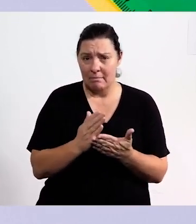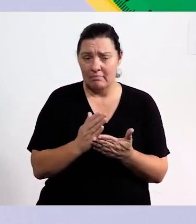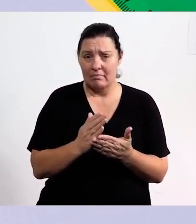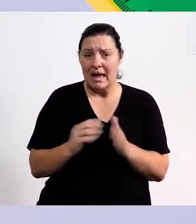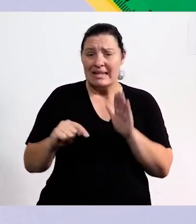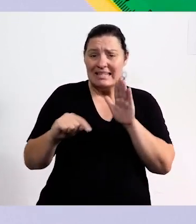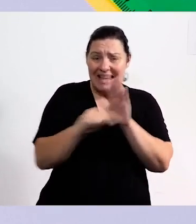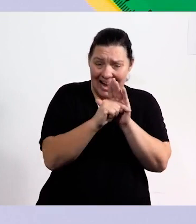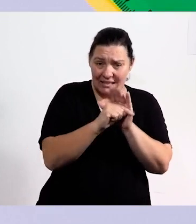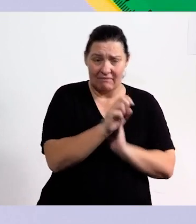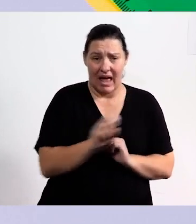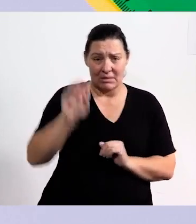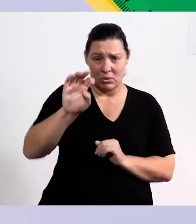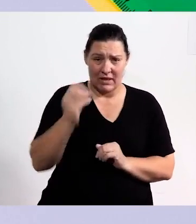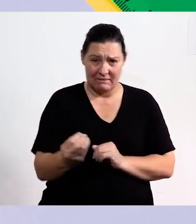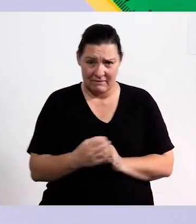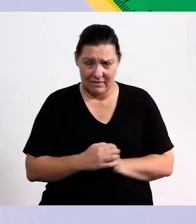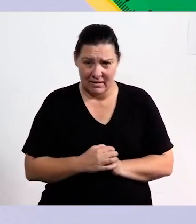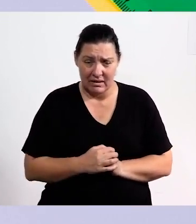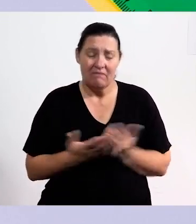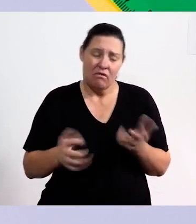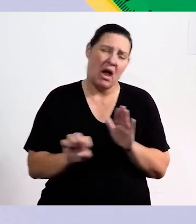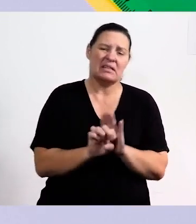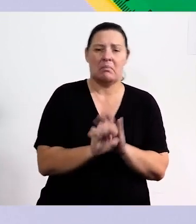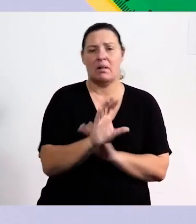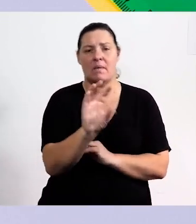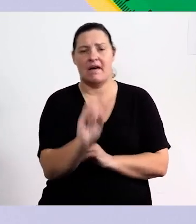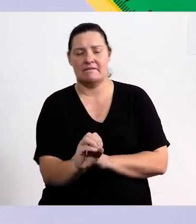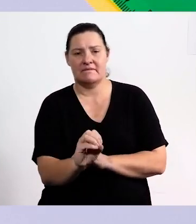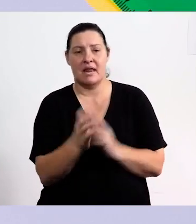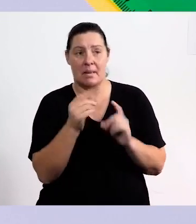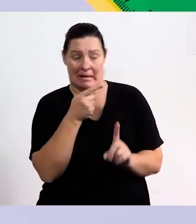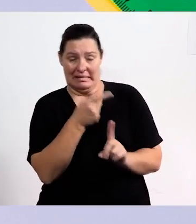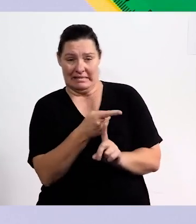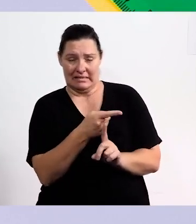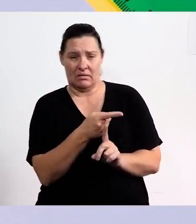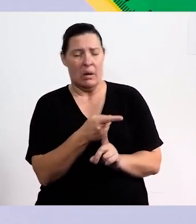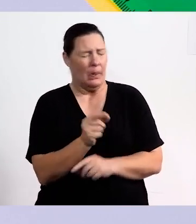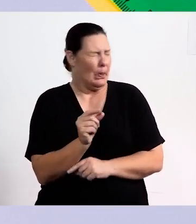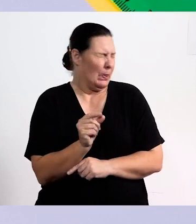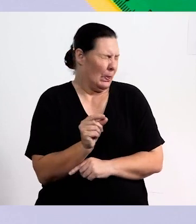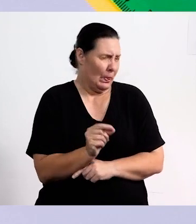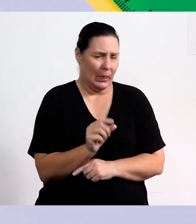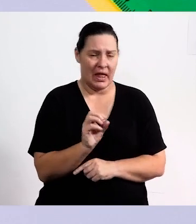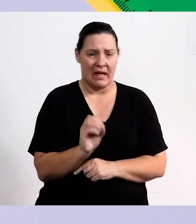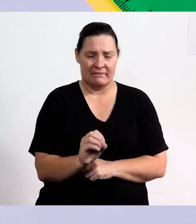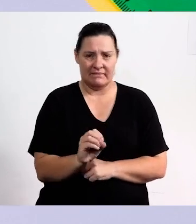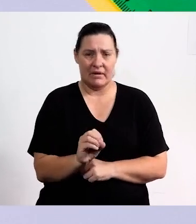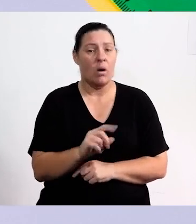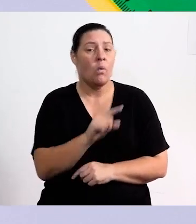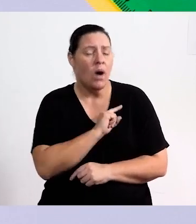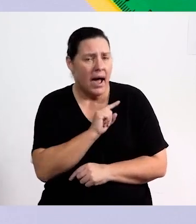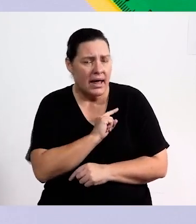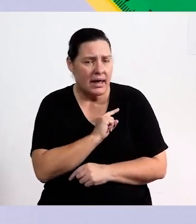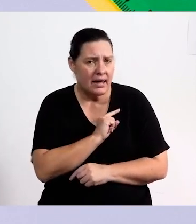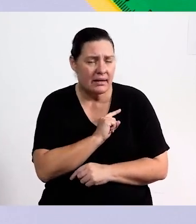be raised to negative exponents. So for example, we have that number there, which is very small. And we know